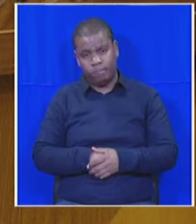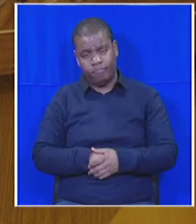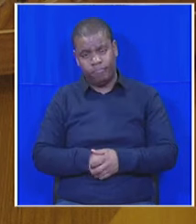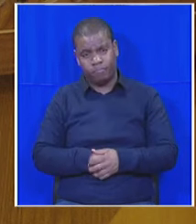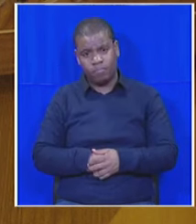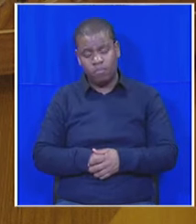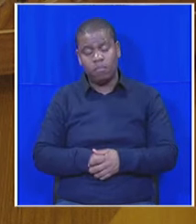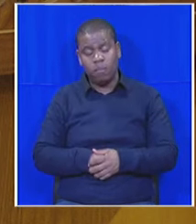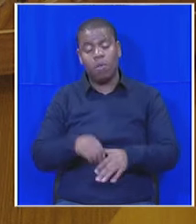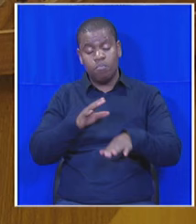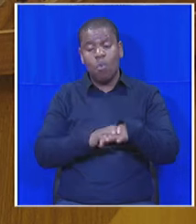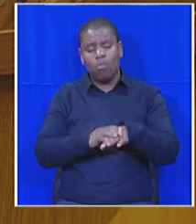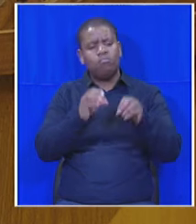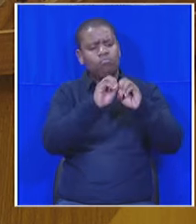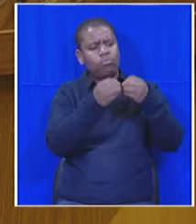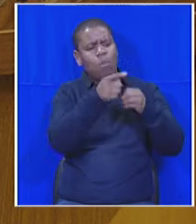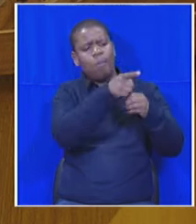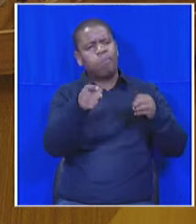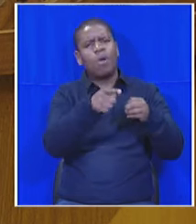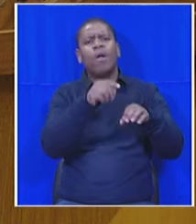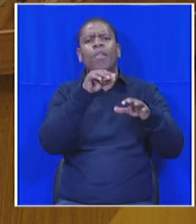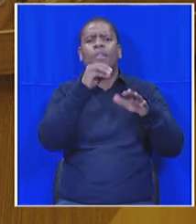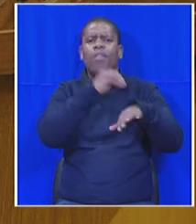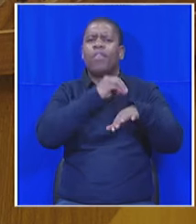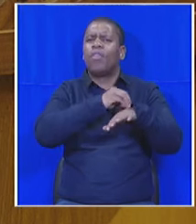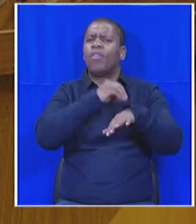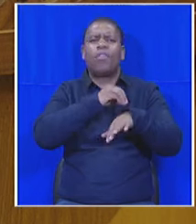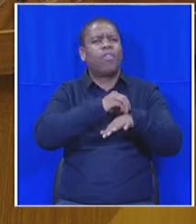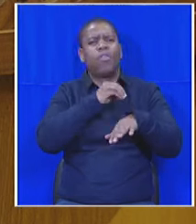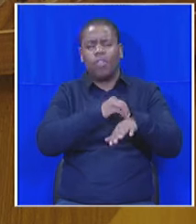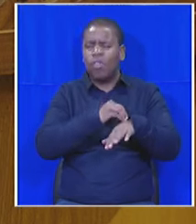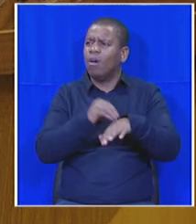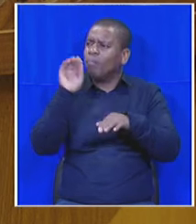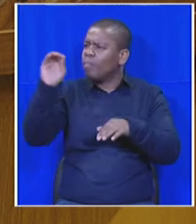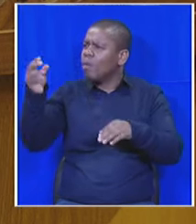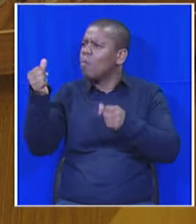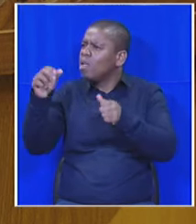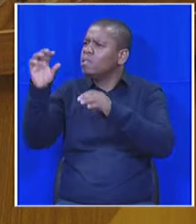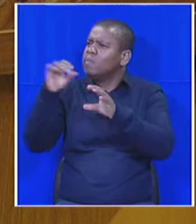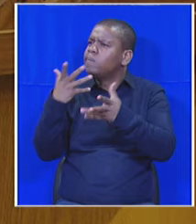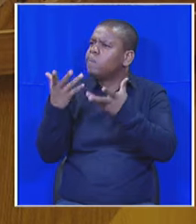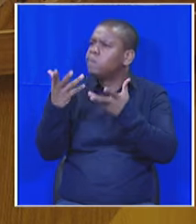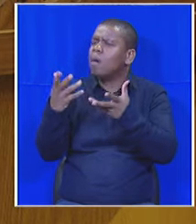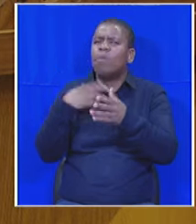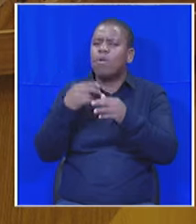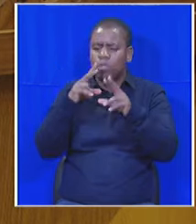The entities are struggling. It's getting worse for them. They are struggling to get funding for the research, and now they also have to cope with an additional cut